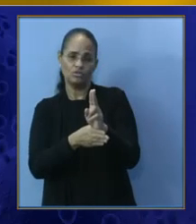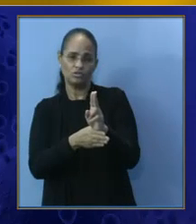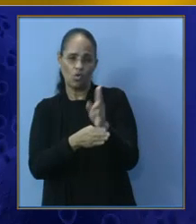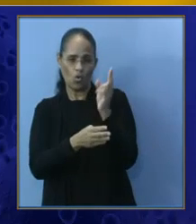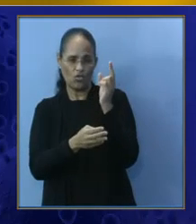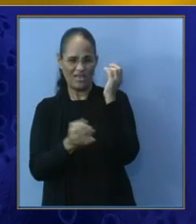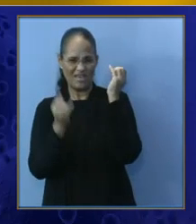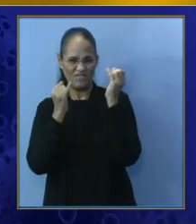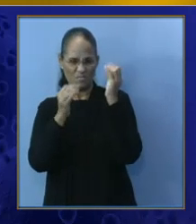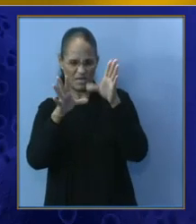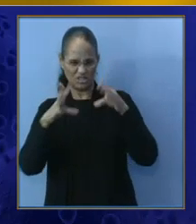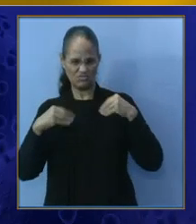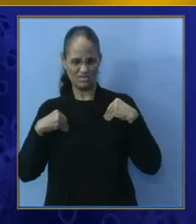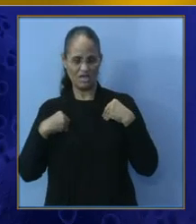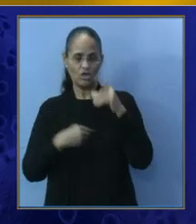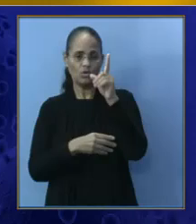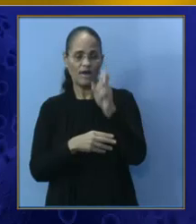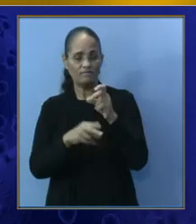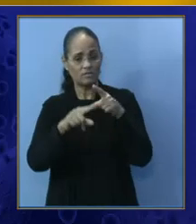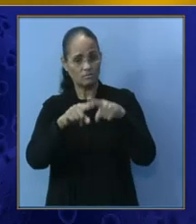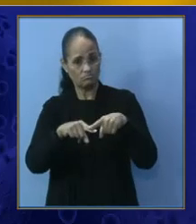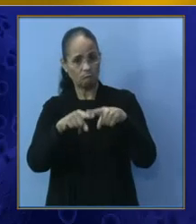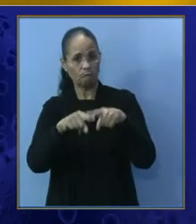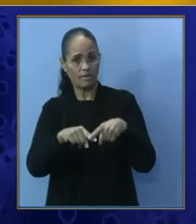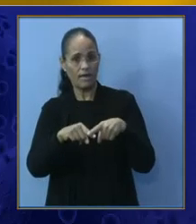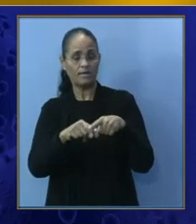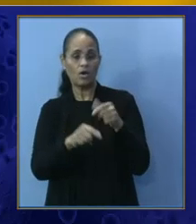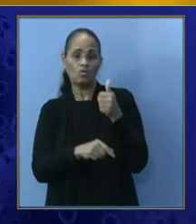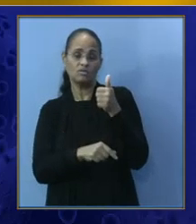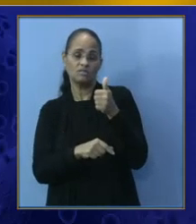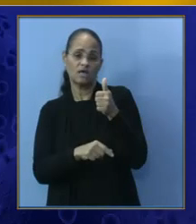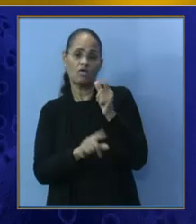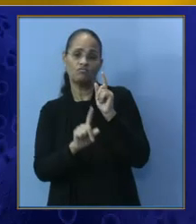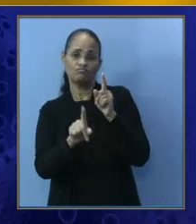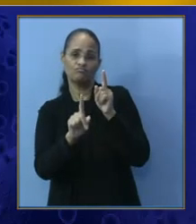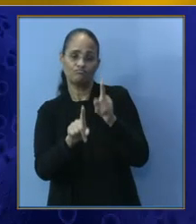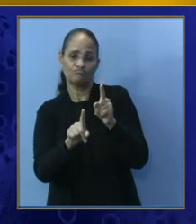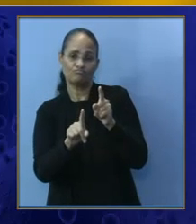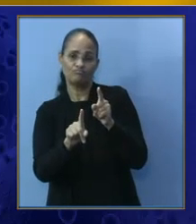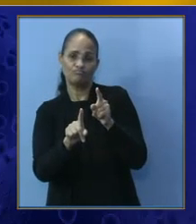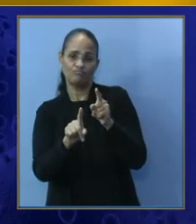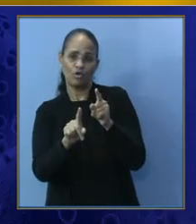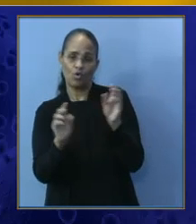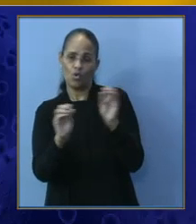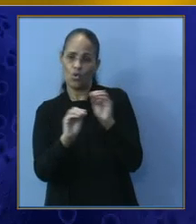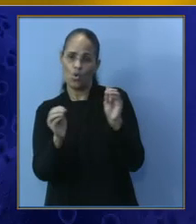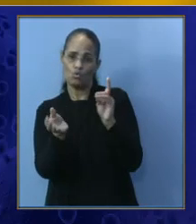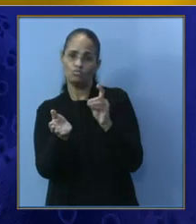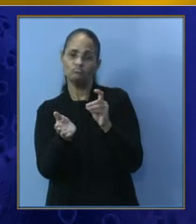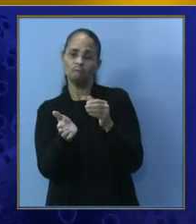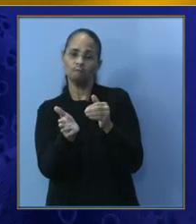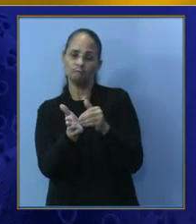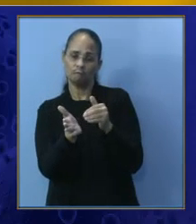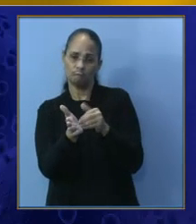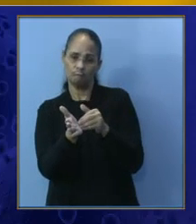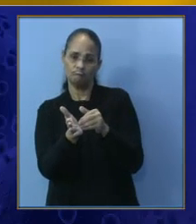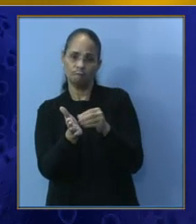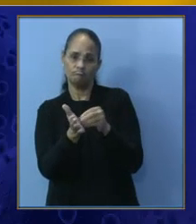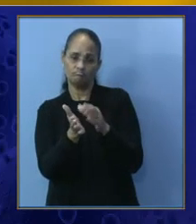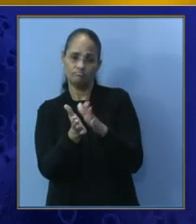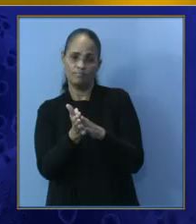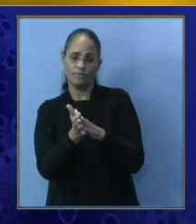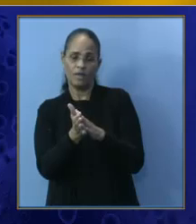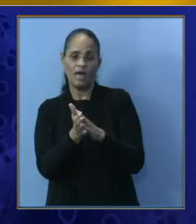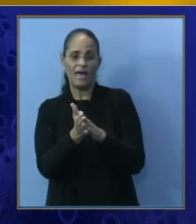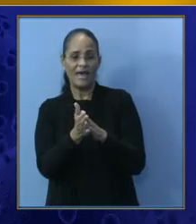and this means that we have to rely on self-reporting in cases where there is no doctor's note. As we get to the end of each